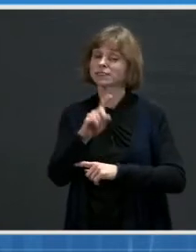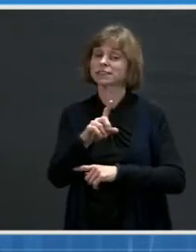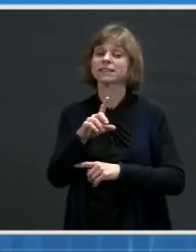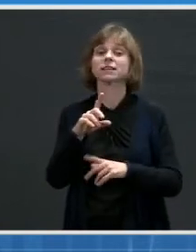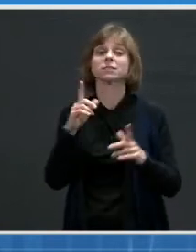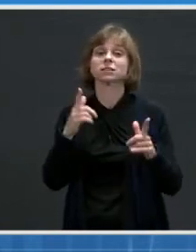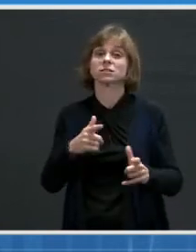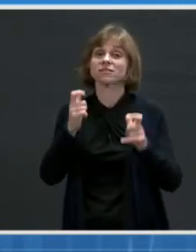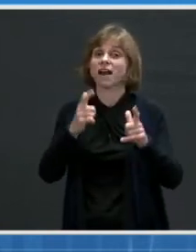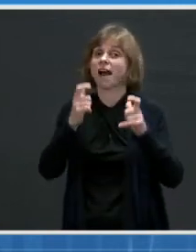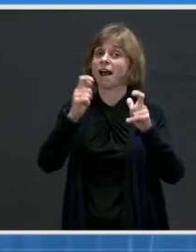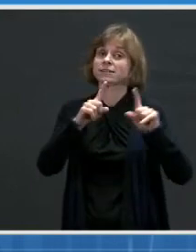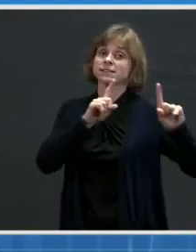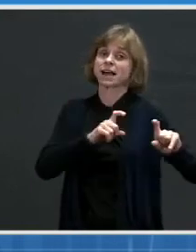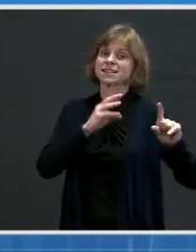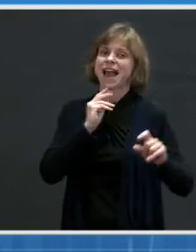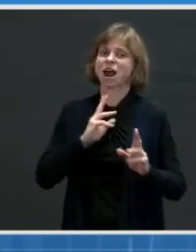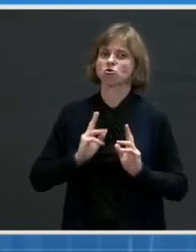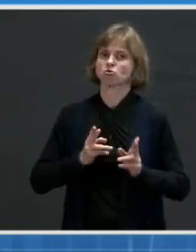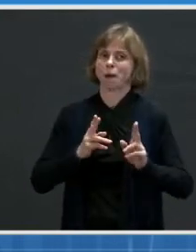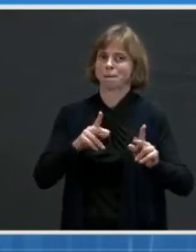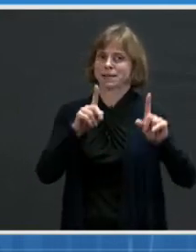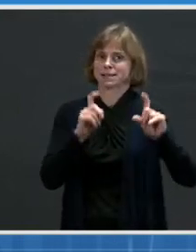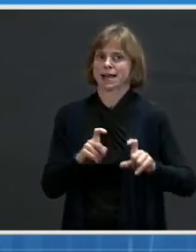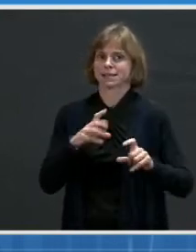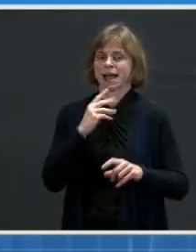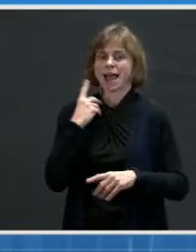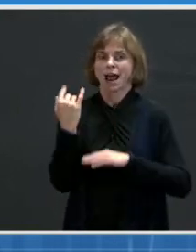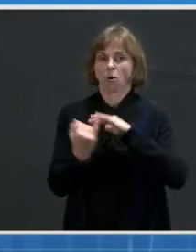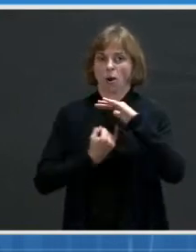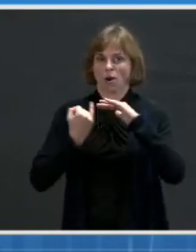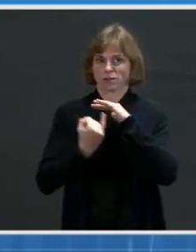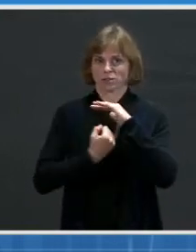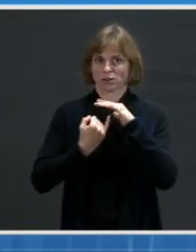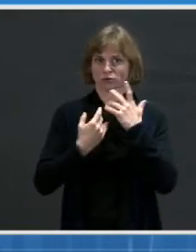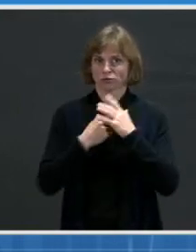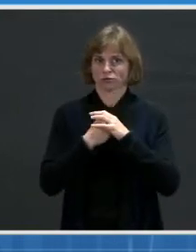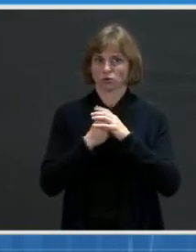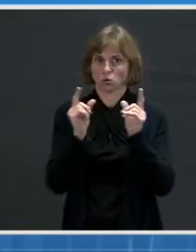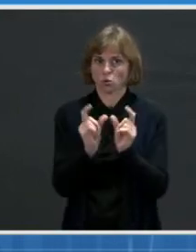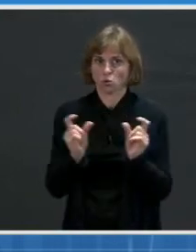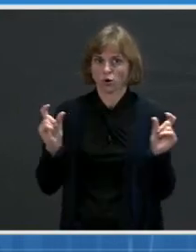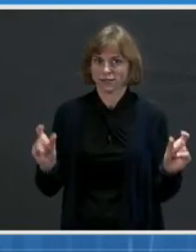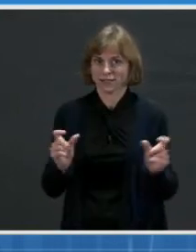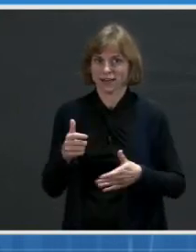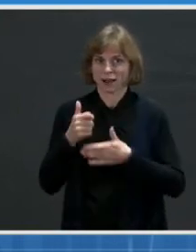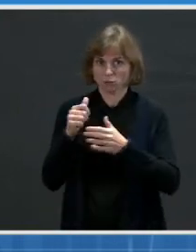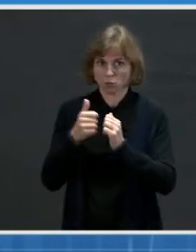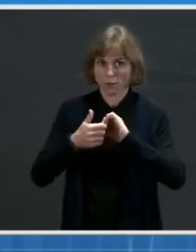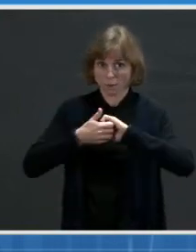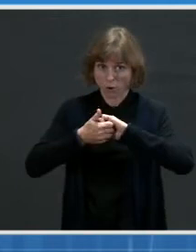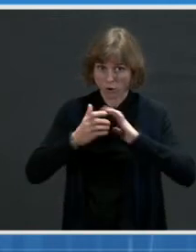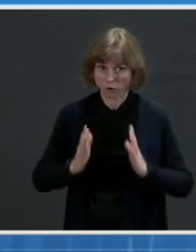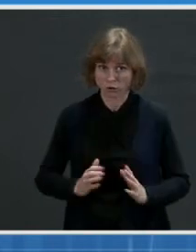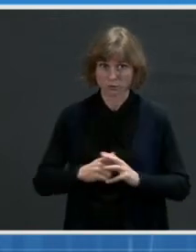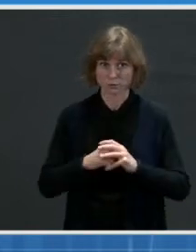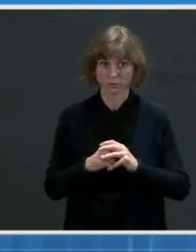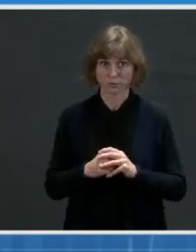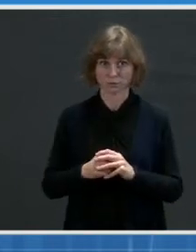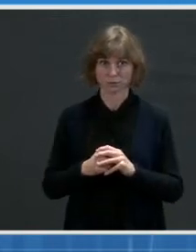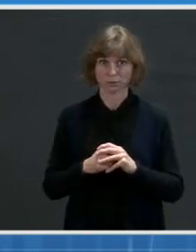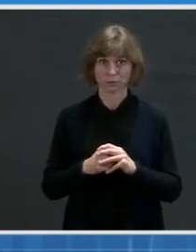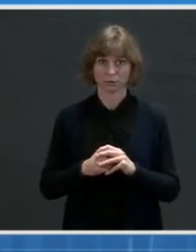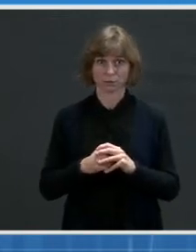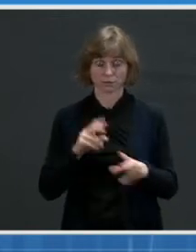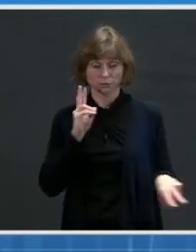tracing in combination with isolation and quarantine in collaboration with the health department. The findings also highlight the importance